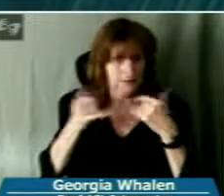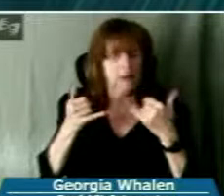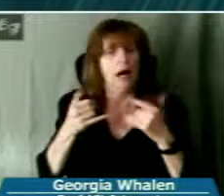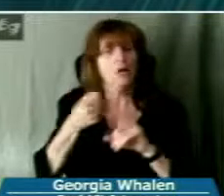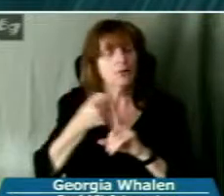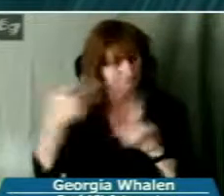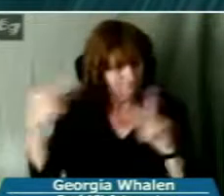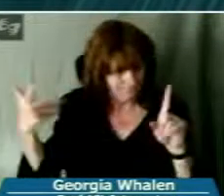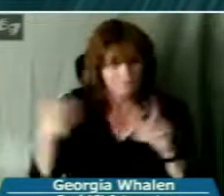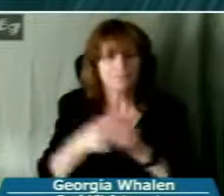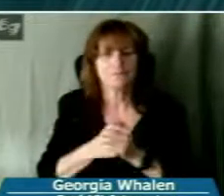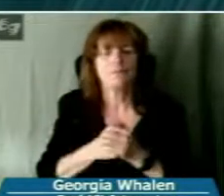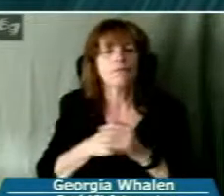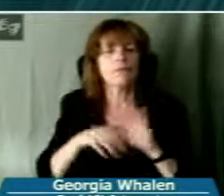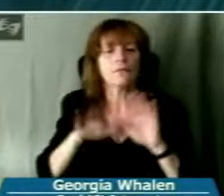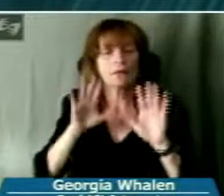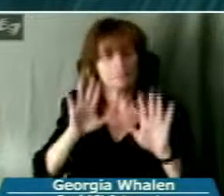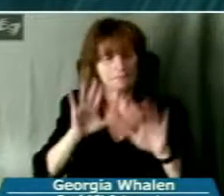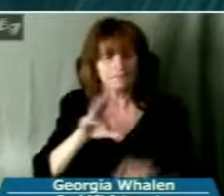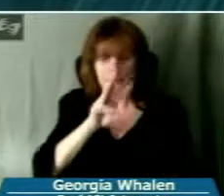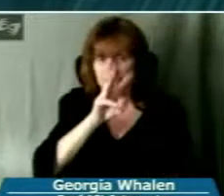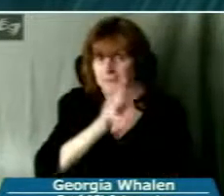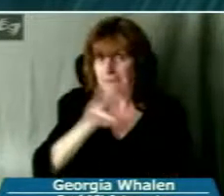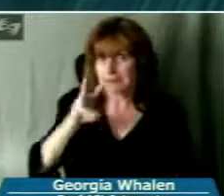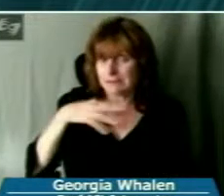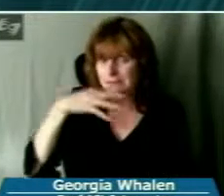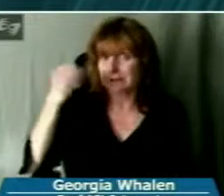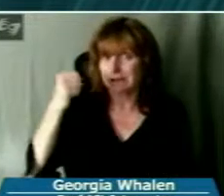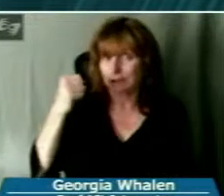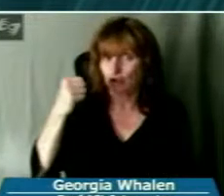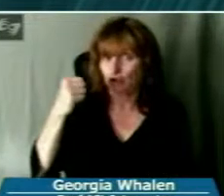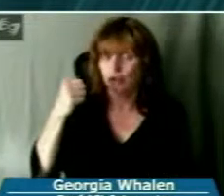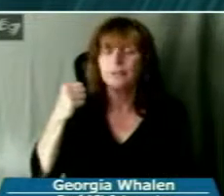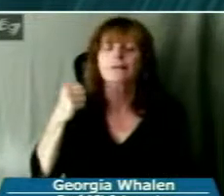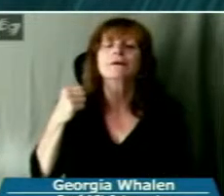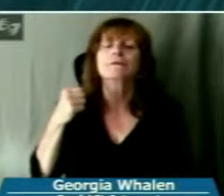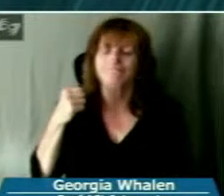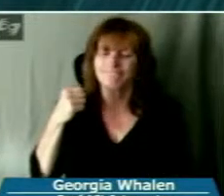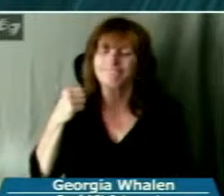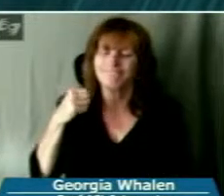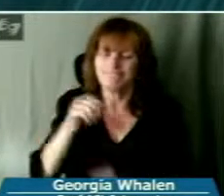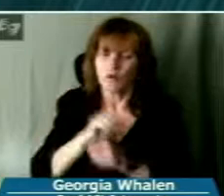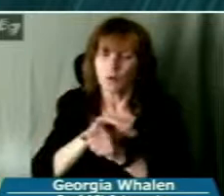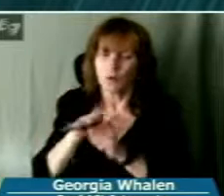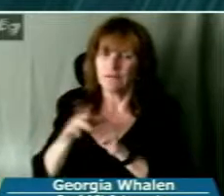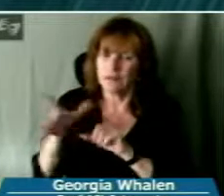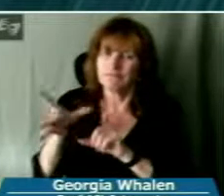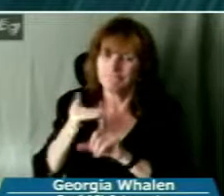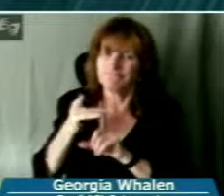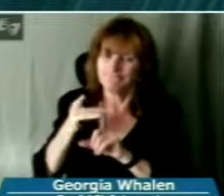total associated with the Roslyn that have been identified as positive. While it's a 64-bed facility, there was